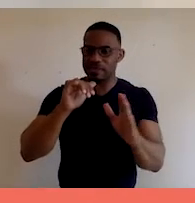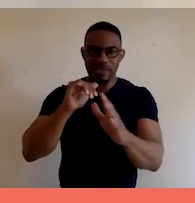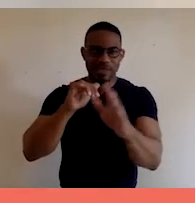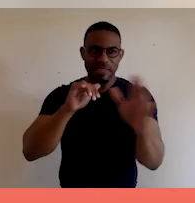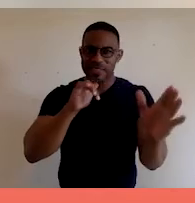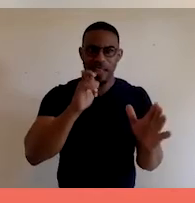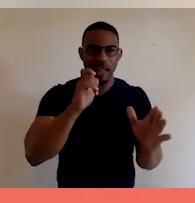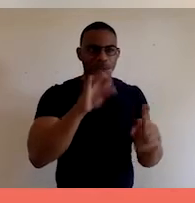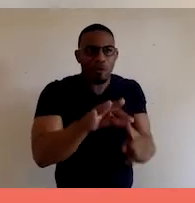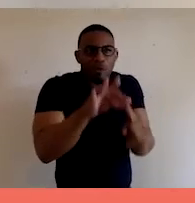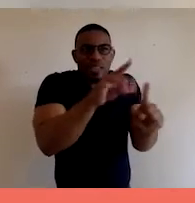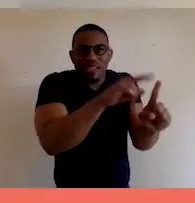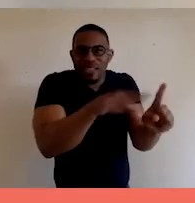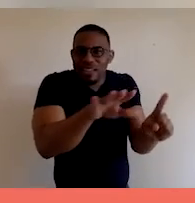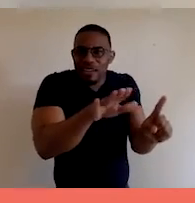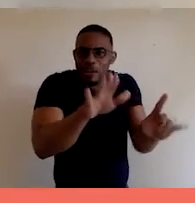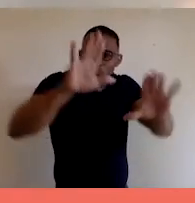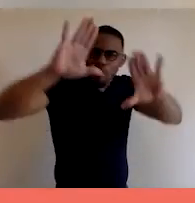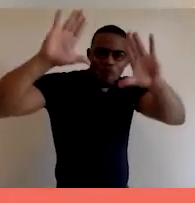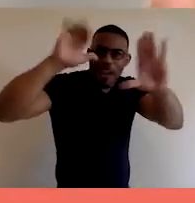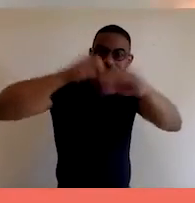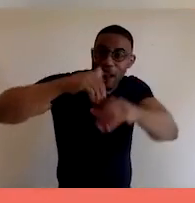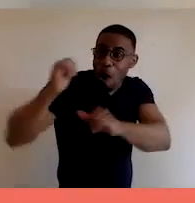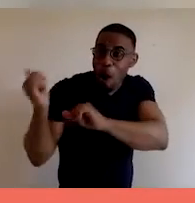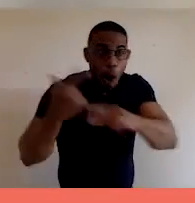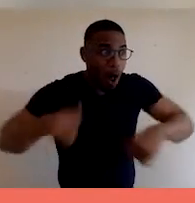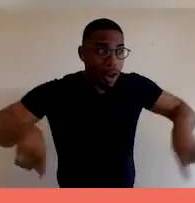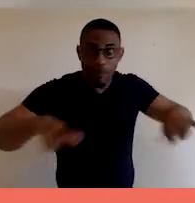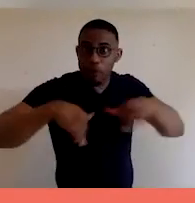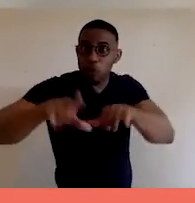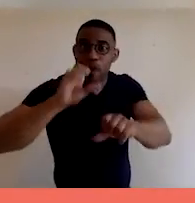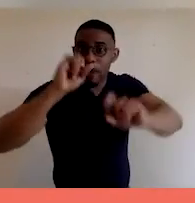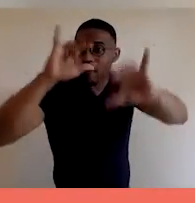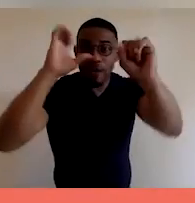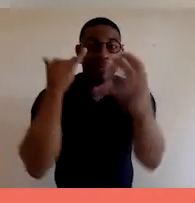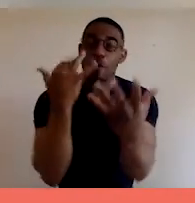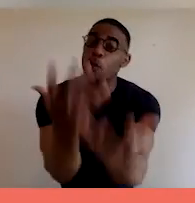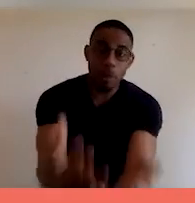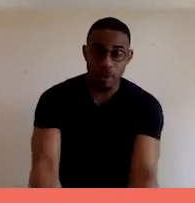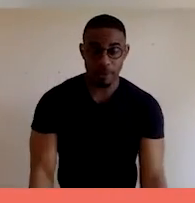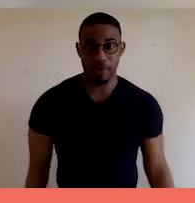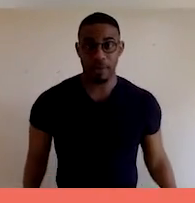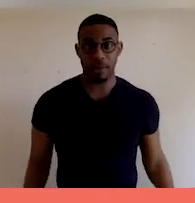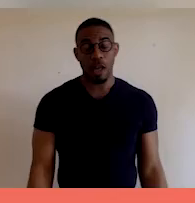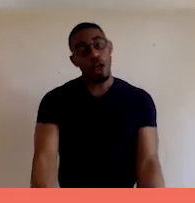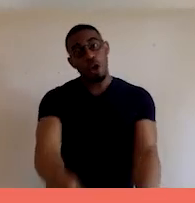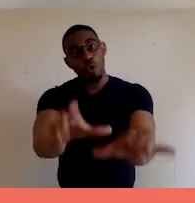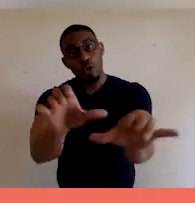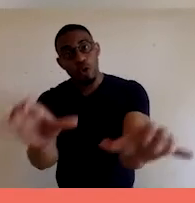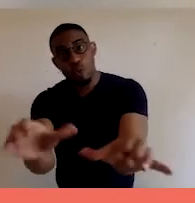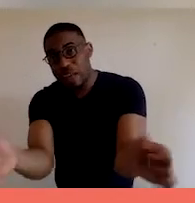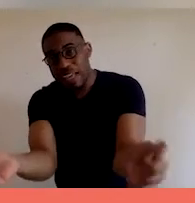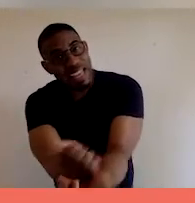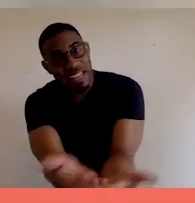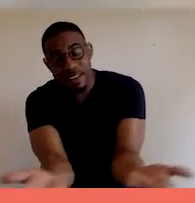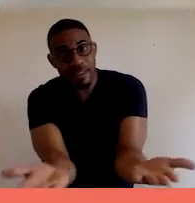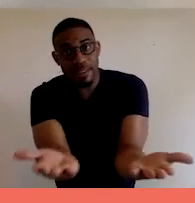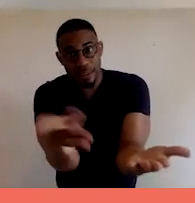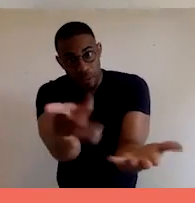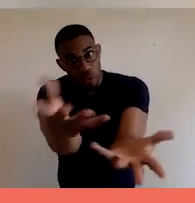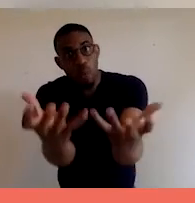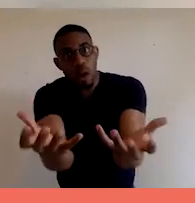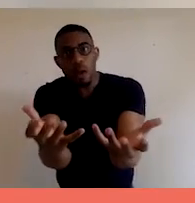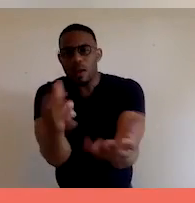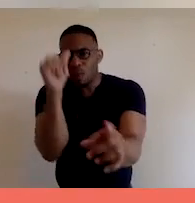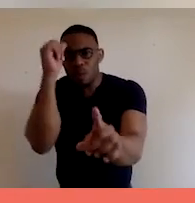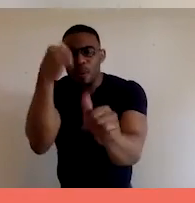Greatness is not unique. Greatness is in all of us. You can be phenomenal if you want to. You can do anything that you want to.